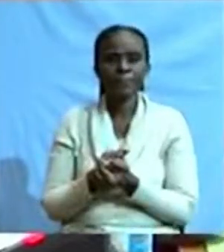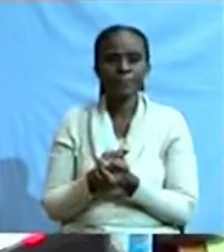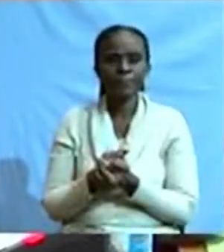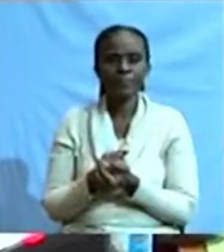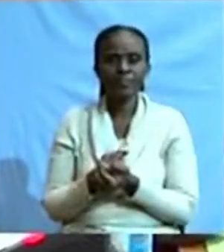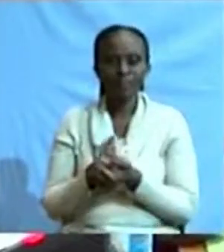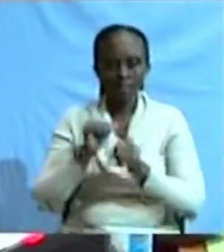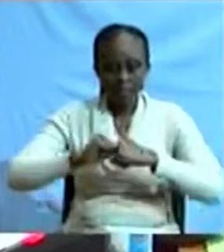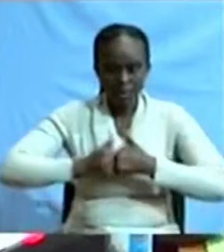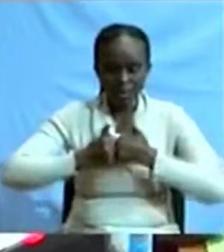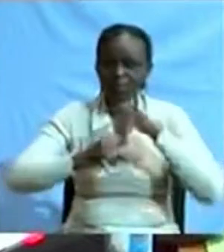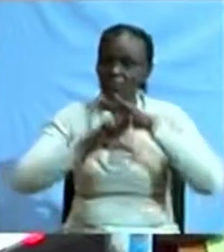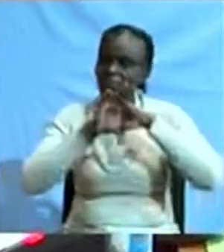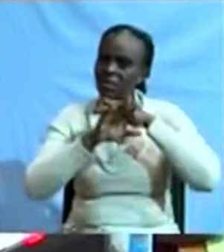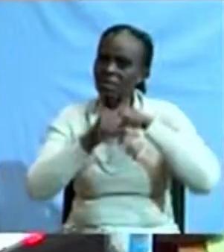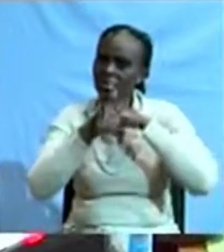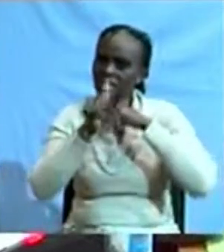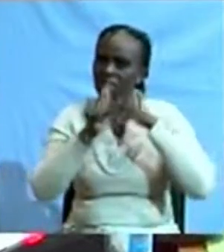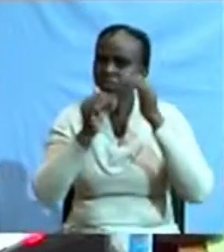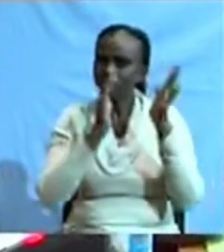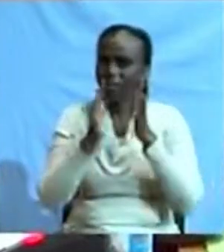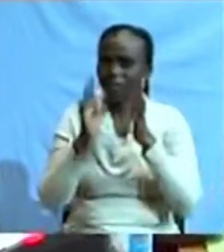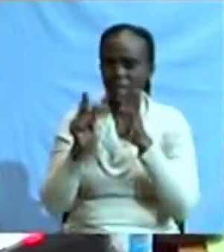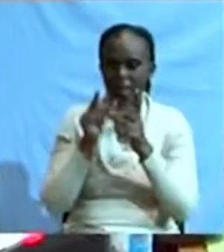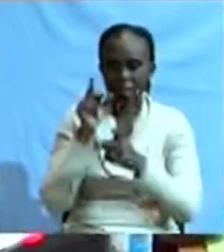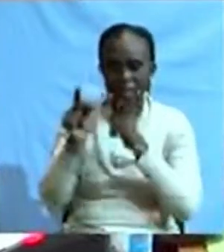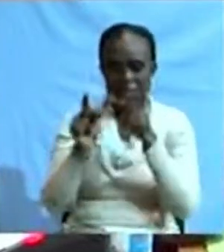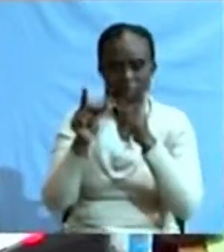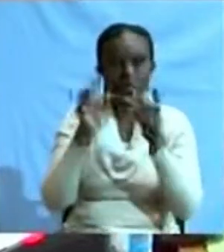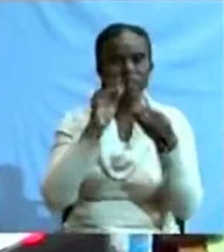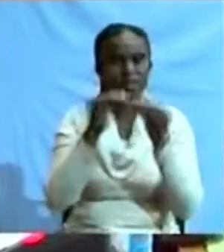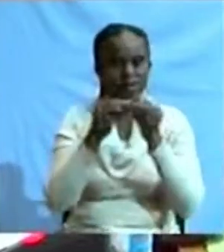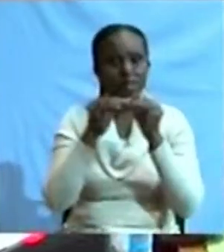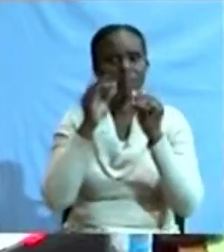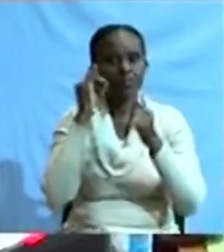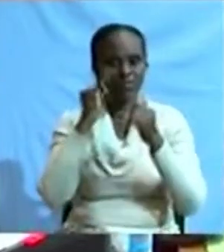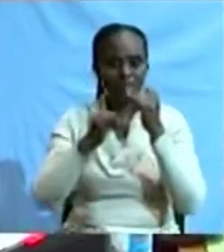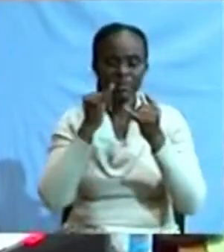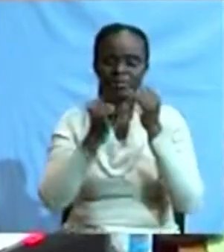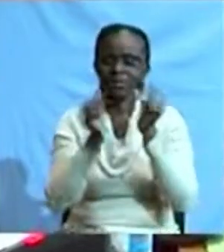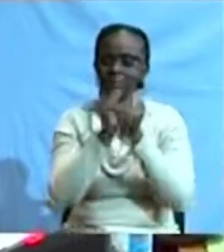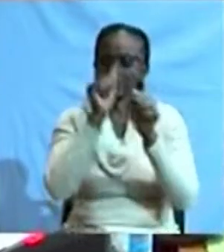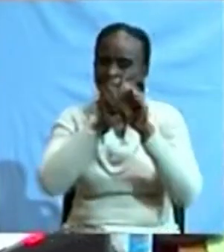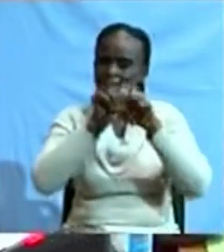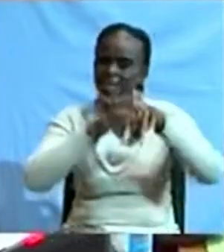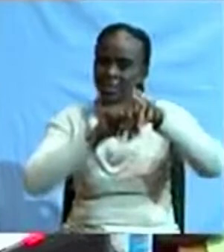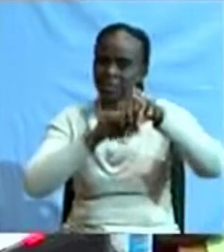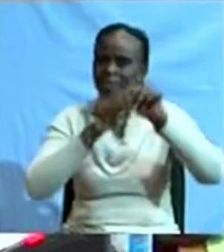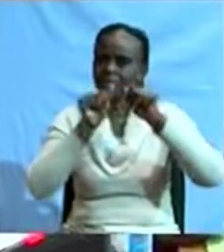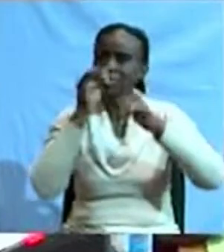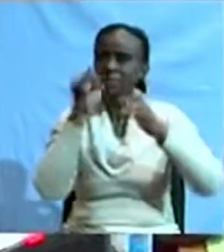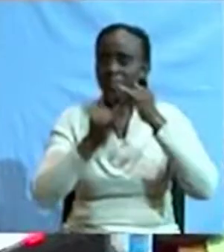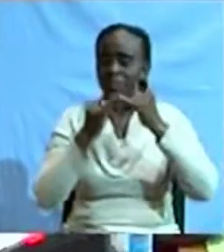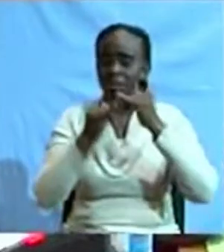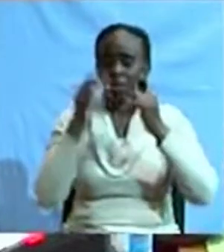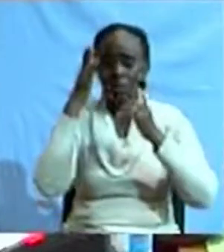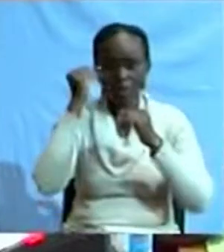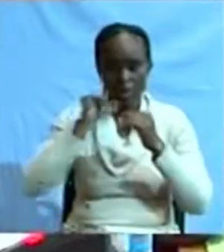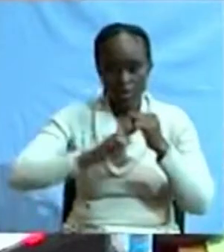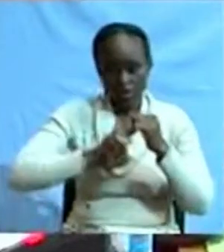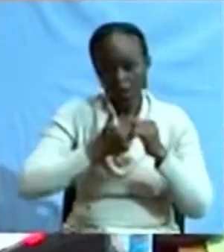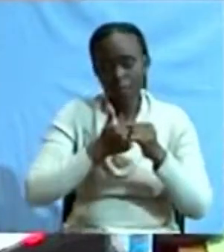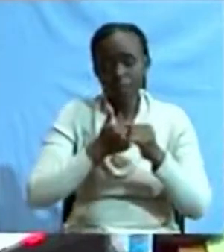We were under the impression that the process of numbering would be completed within the stipulated time. And that's the reason